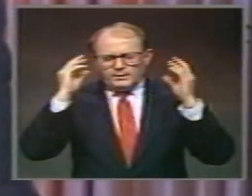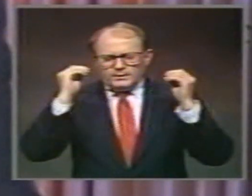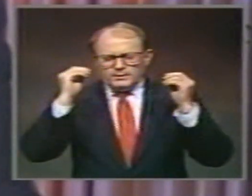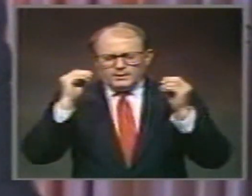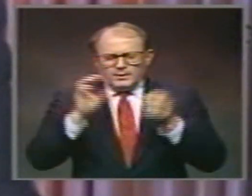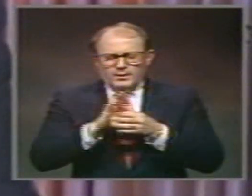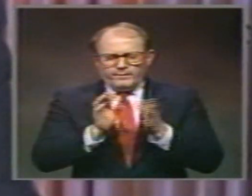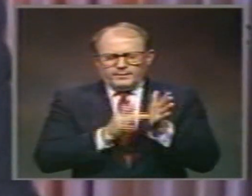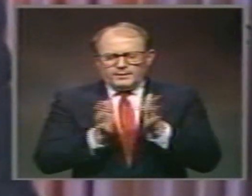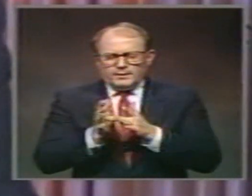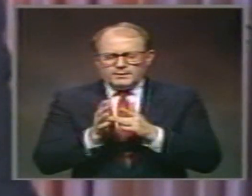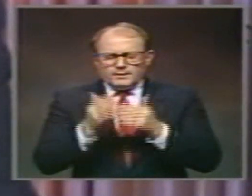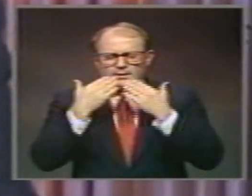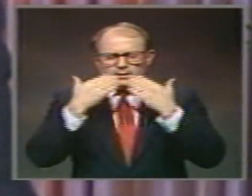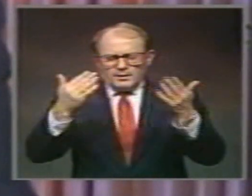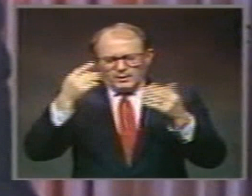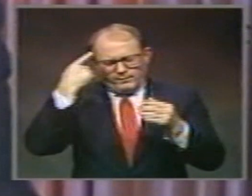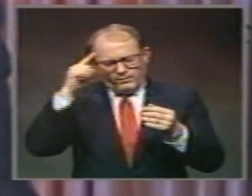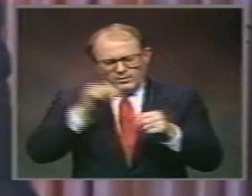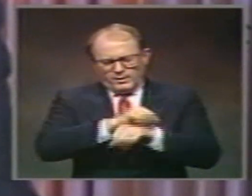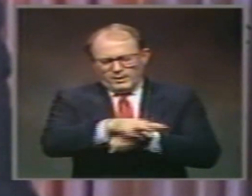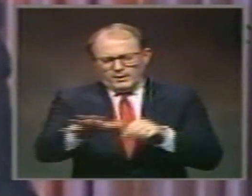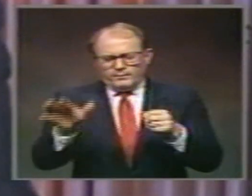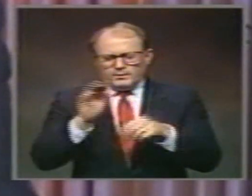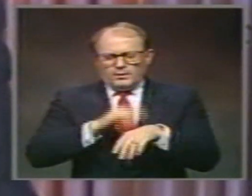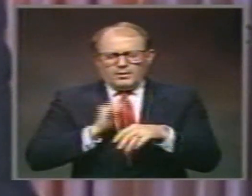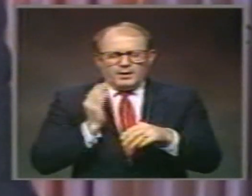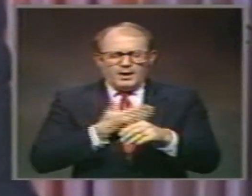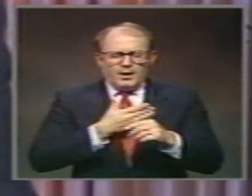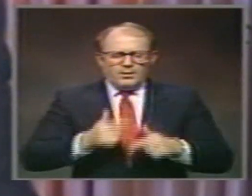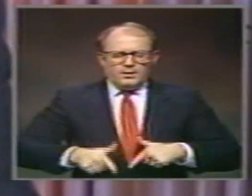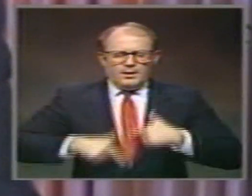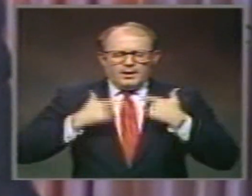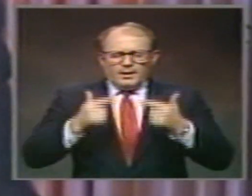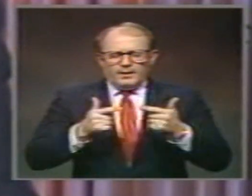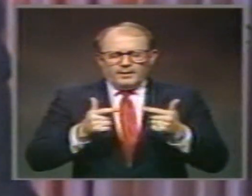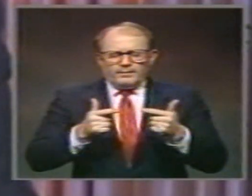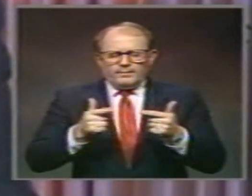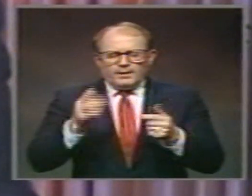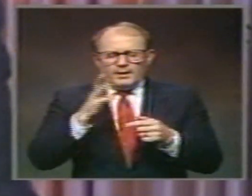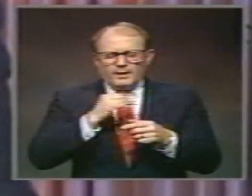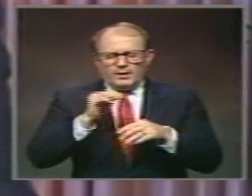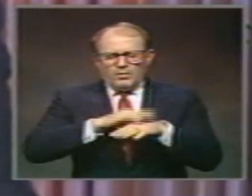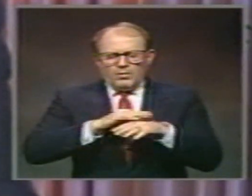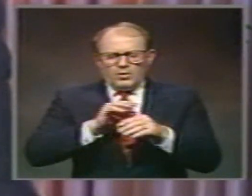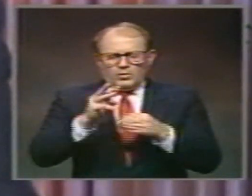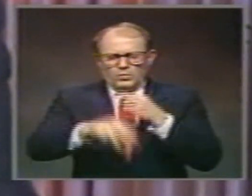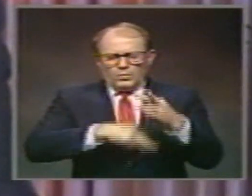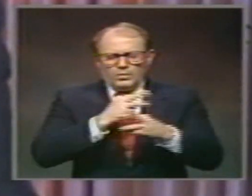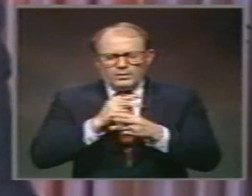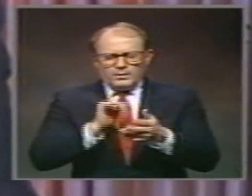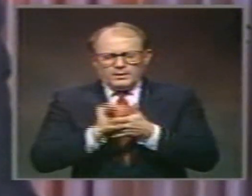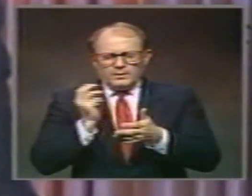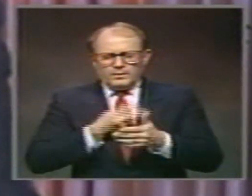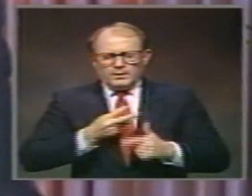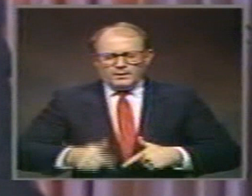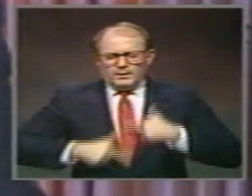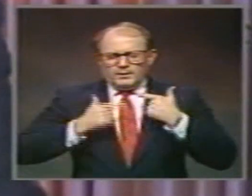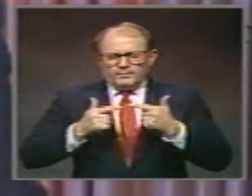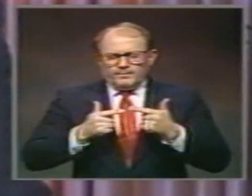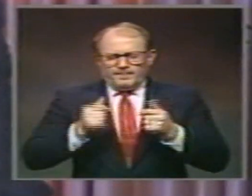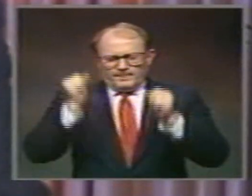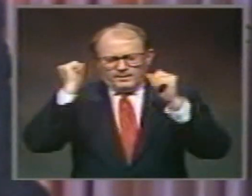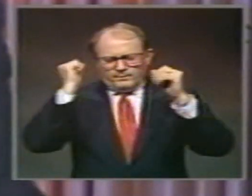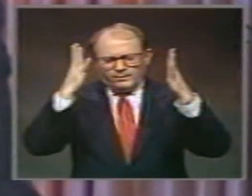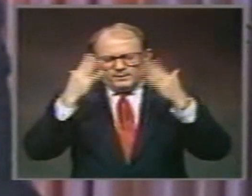Jesus. We thank you for the great impact they've had upon our lives personally and then upon the world in which we live. And